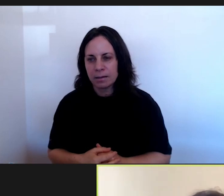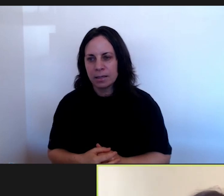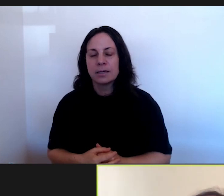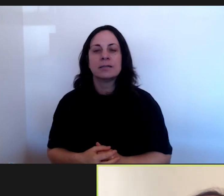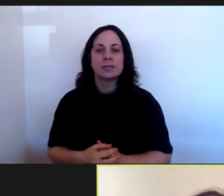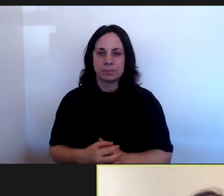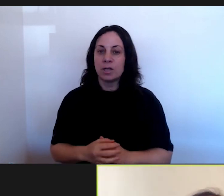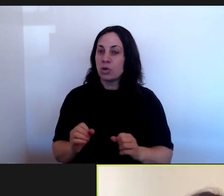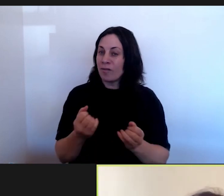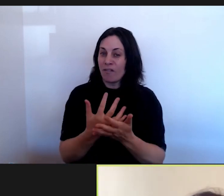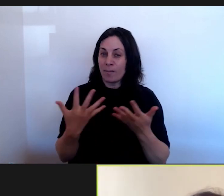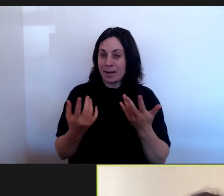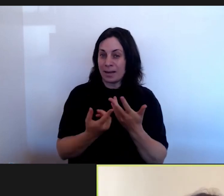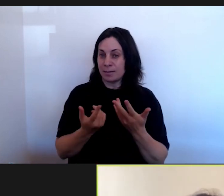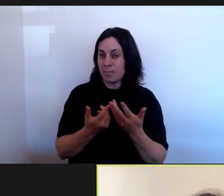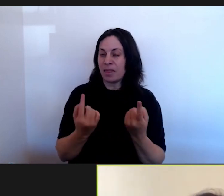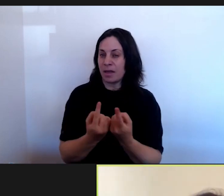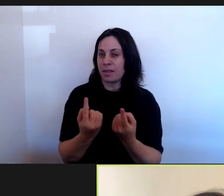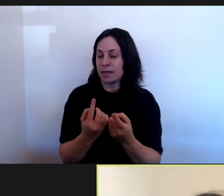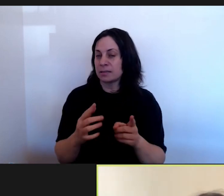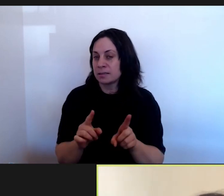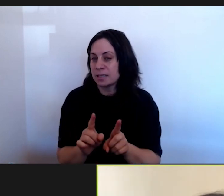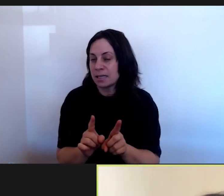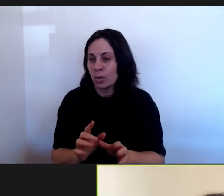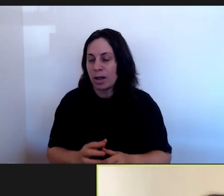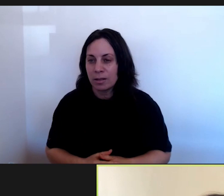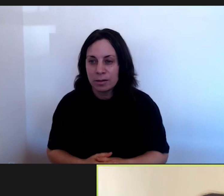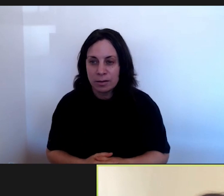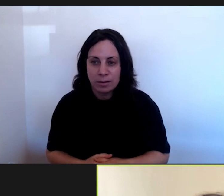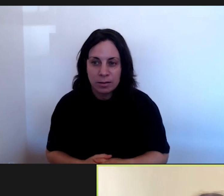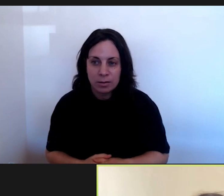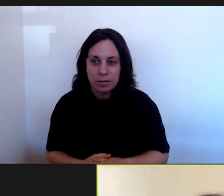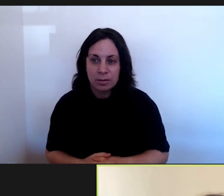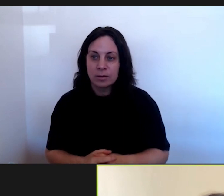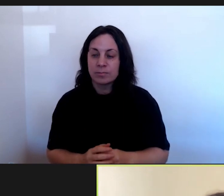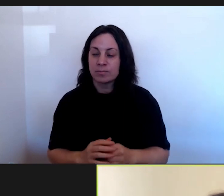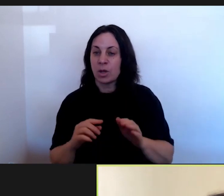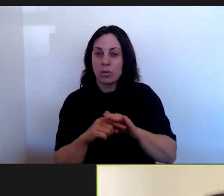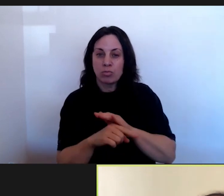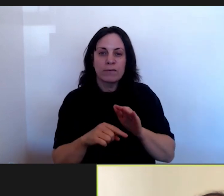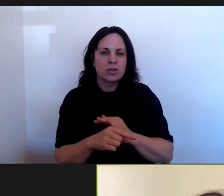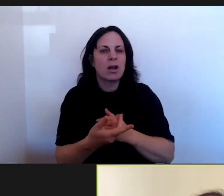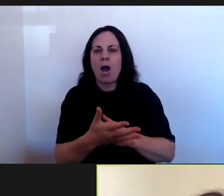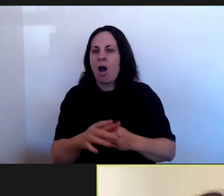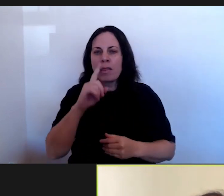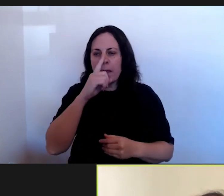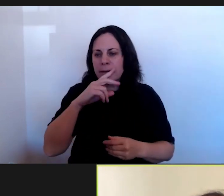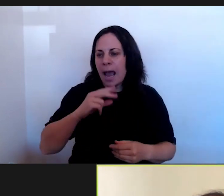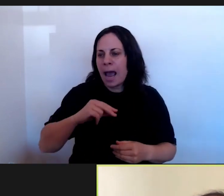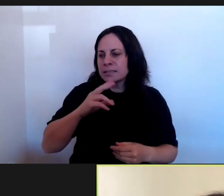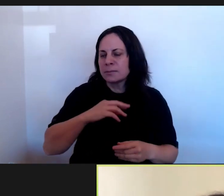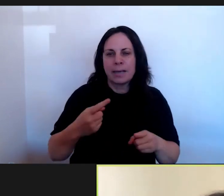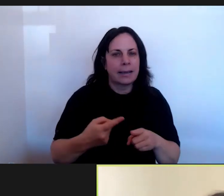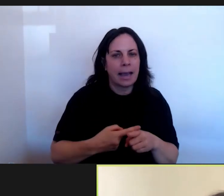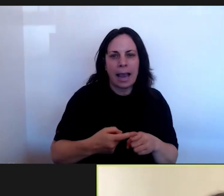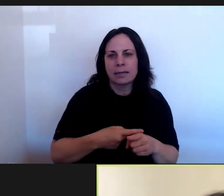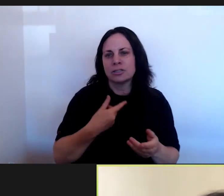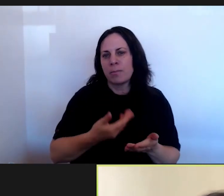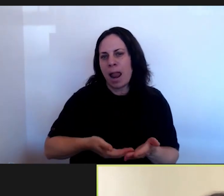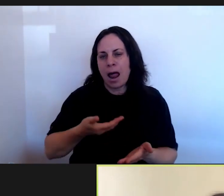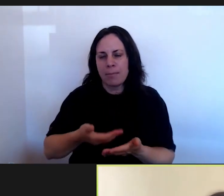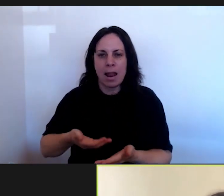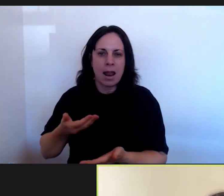things. So when they see the refugee people do not speak English and blah, blah, blah, they don't have skills. So I dare